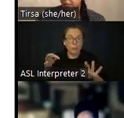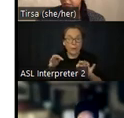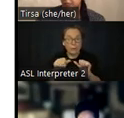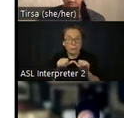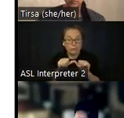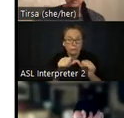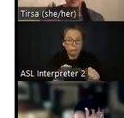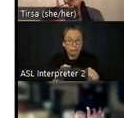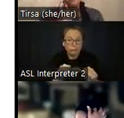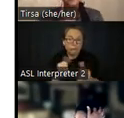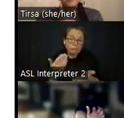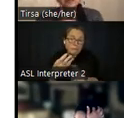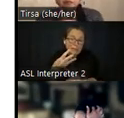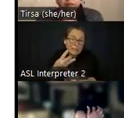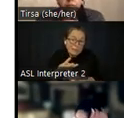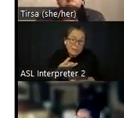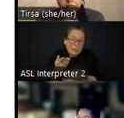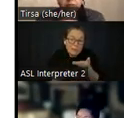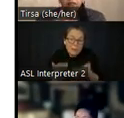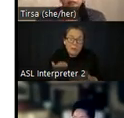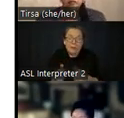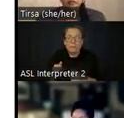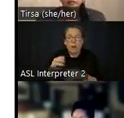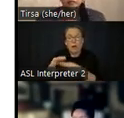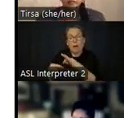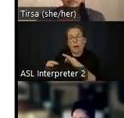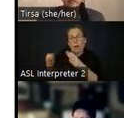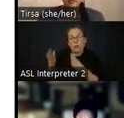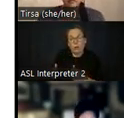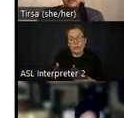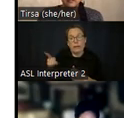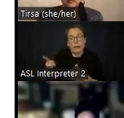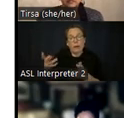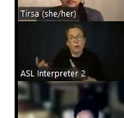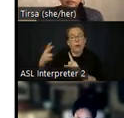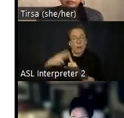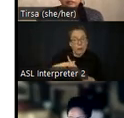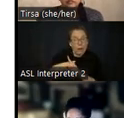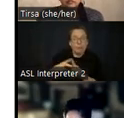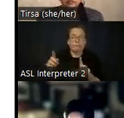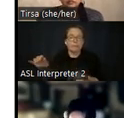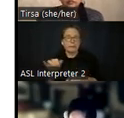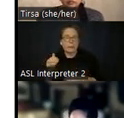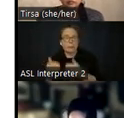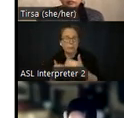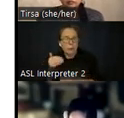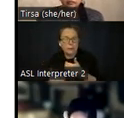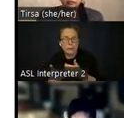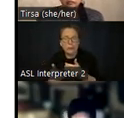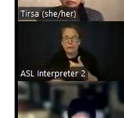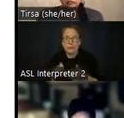maybe wagering around like 6 months or so, an alternate who has applied in a very similar process and gone through the same exact screening